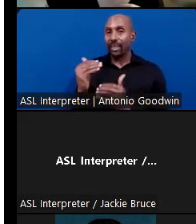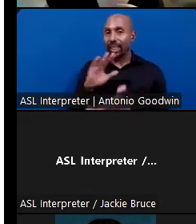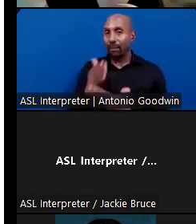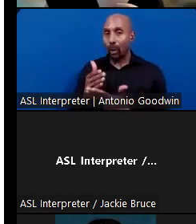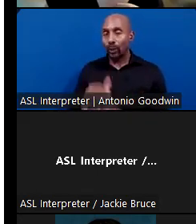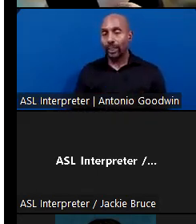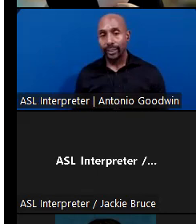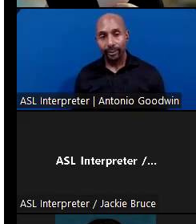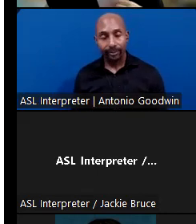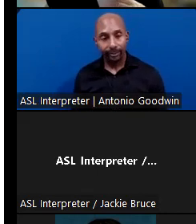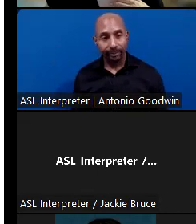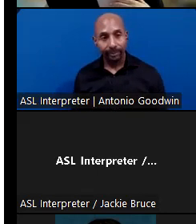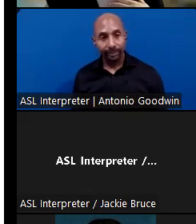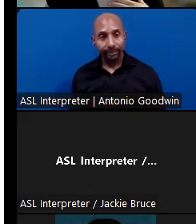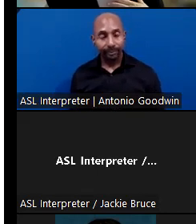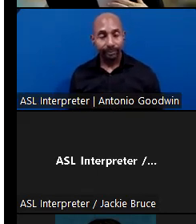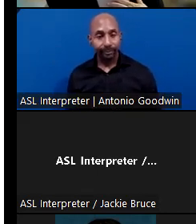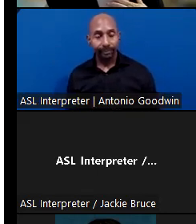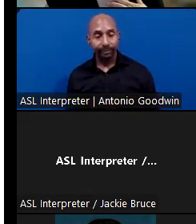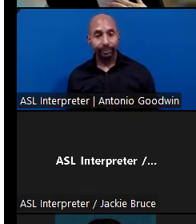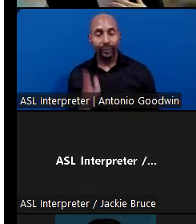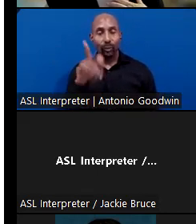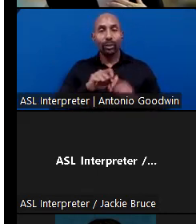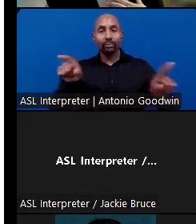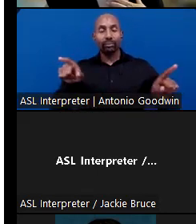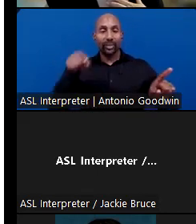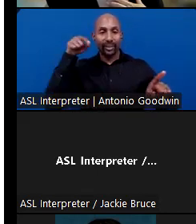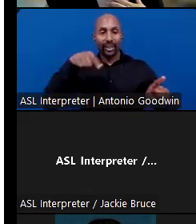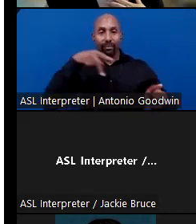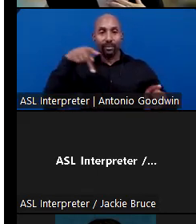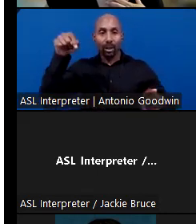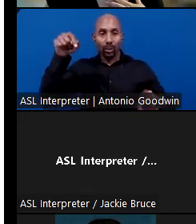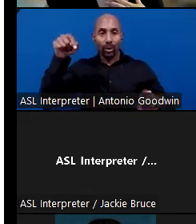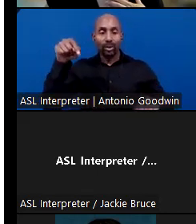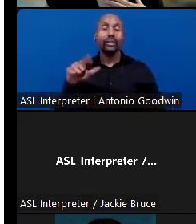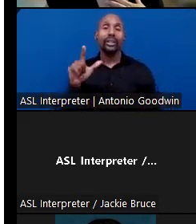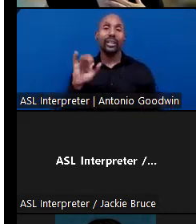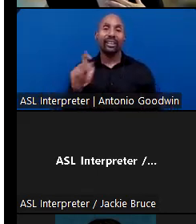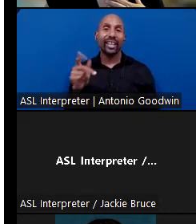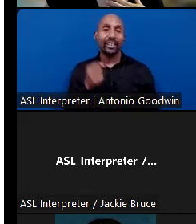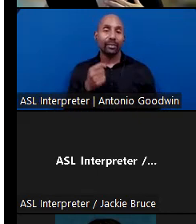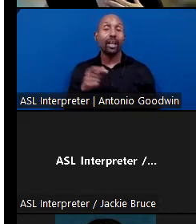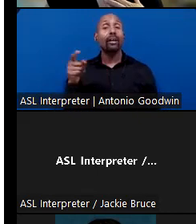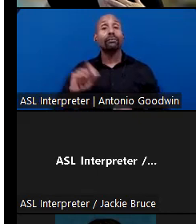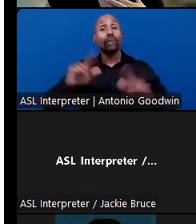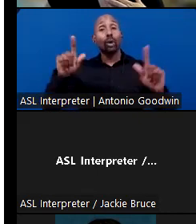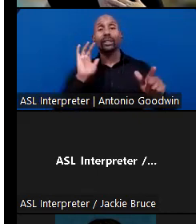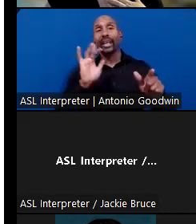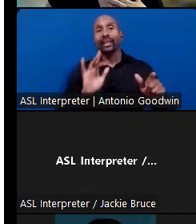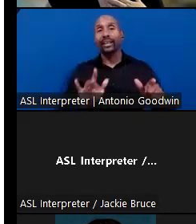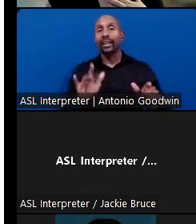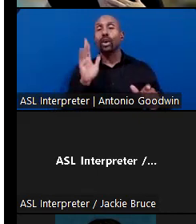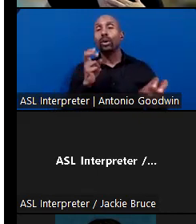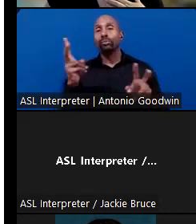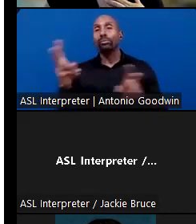And then I am going to send this out. And again, it has live resources, live links, so